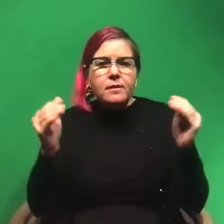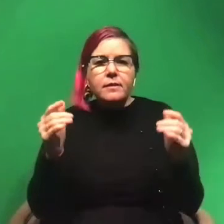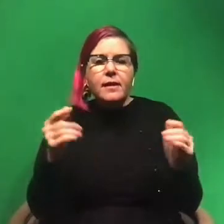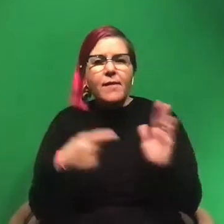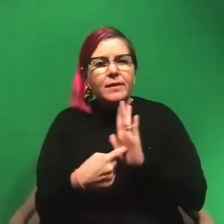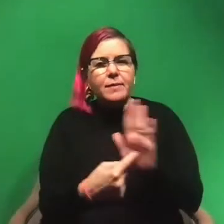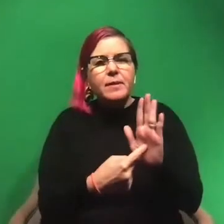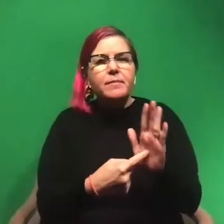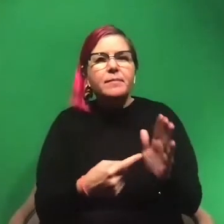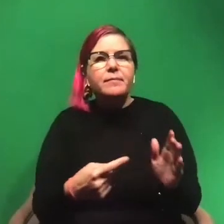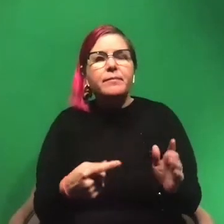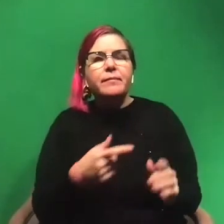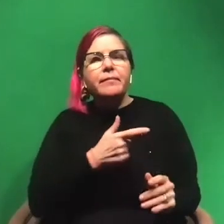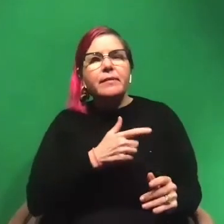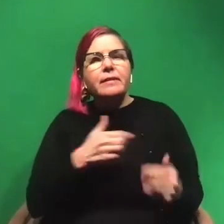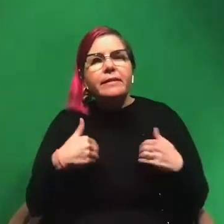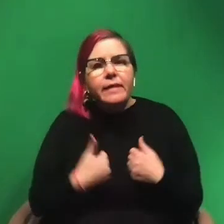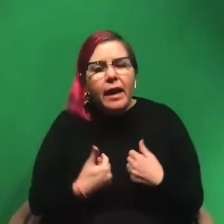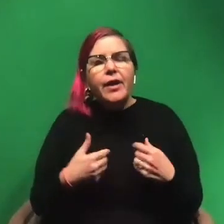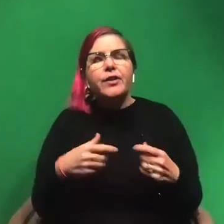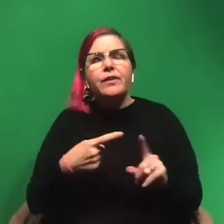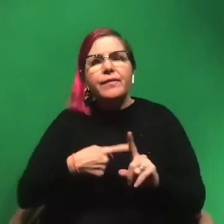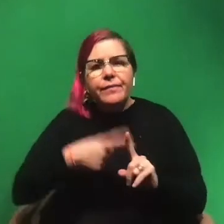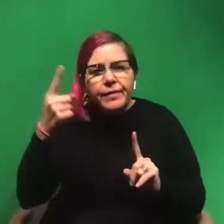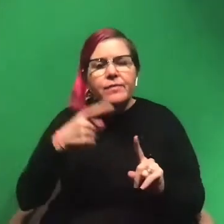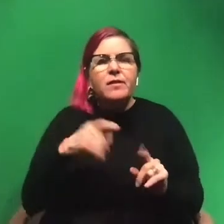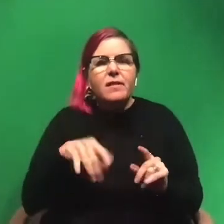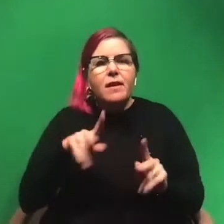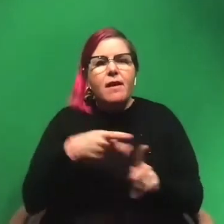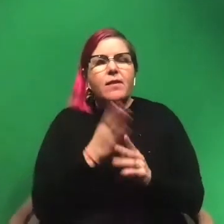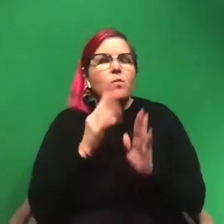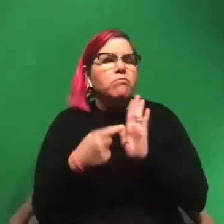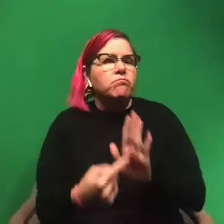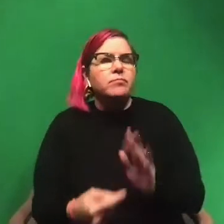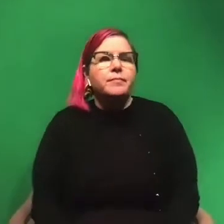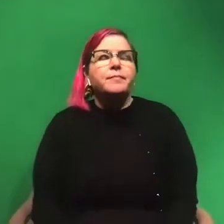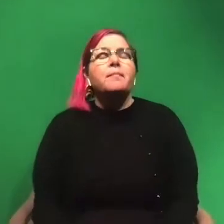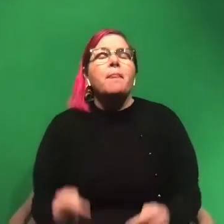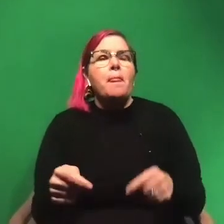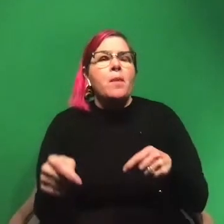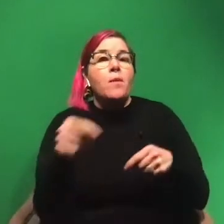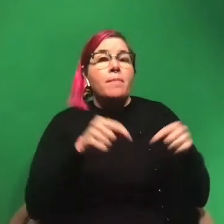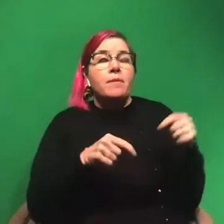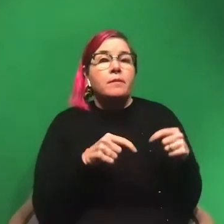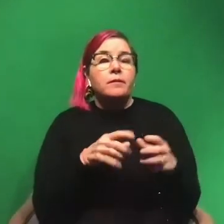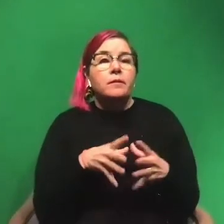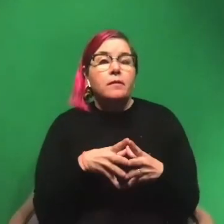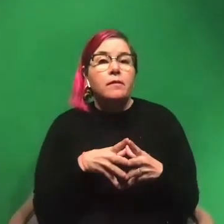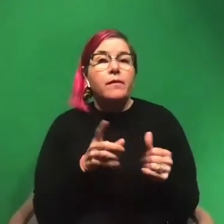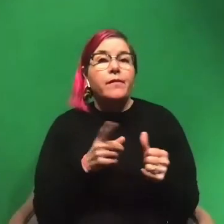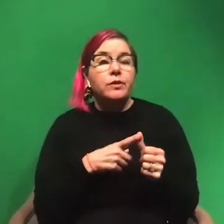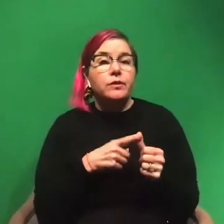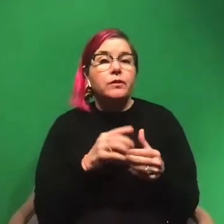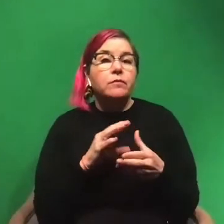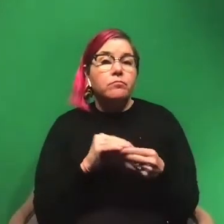have, such as lethargy and fever and all that. But going back to the first